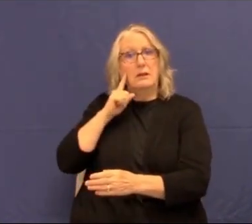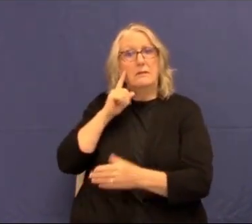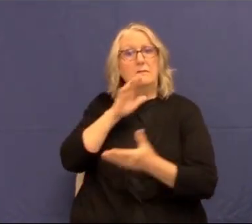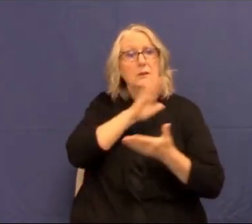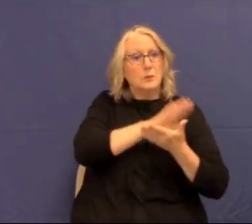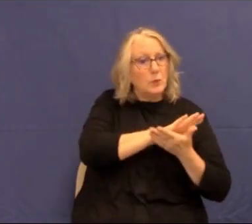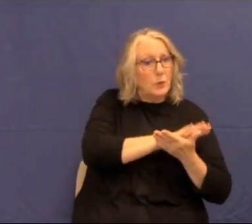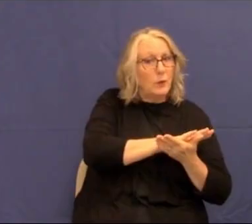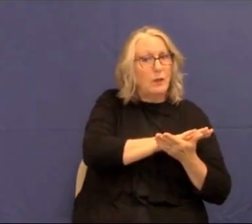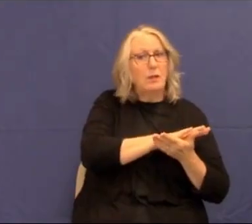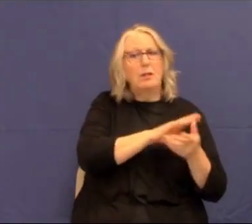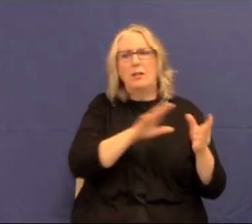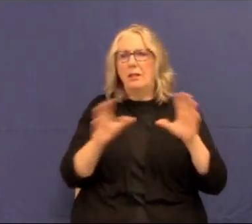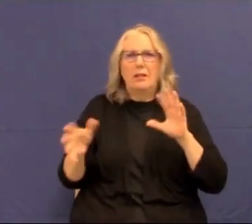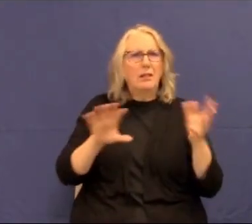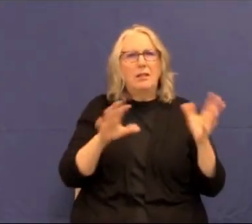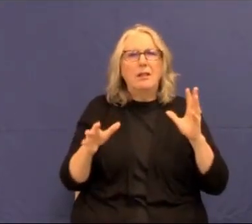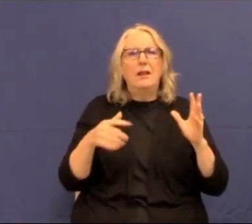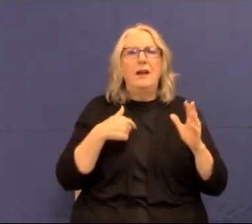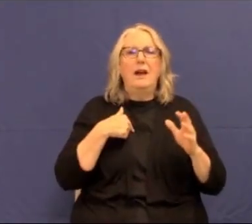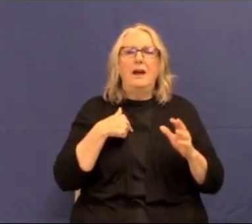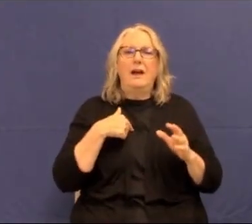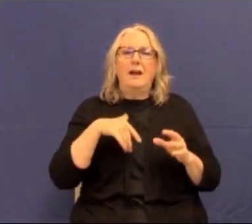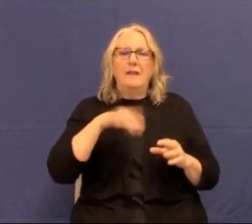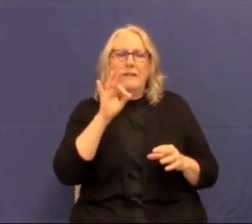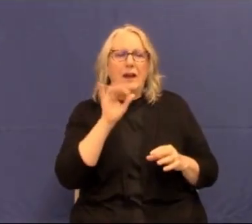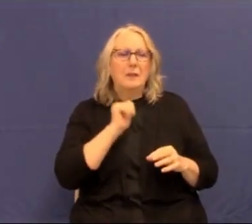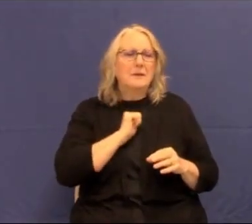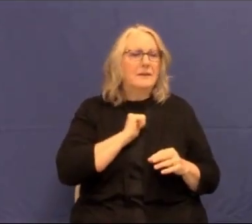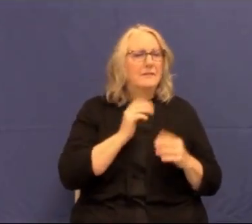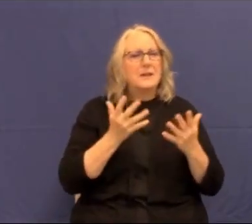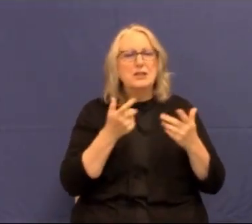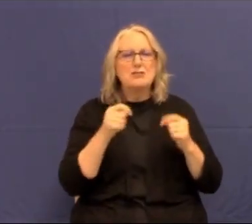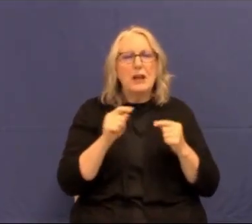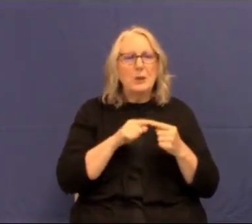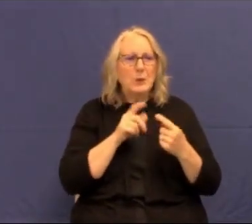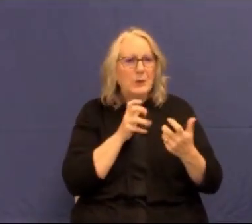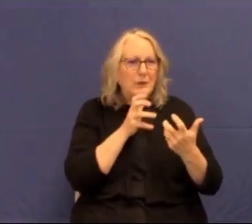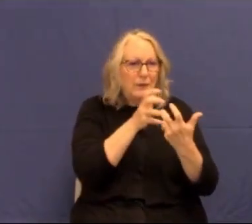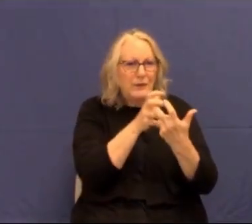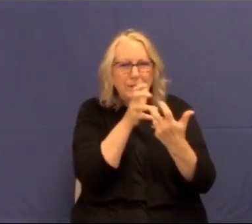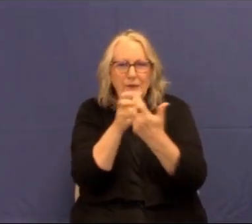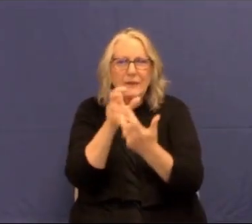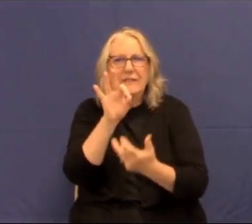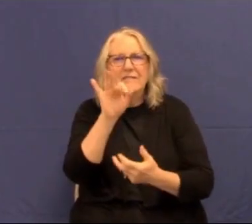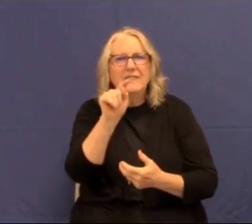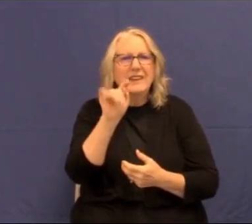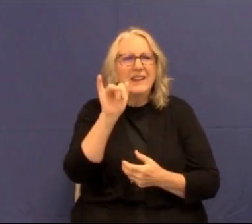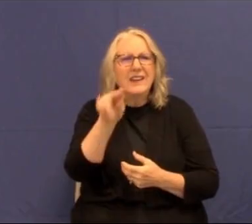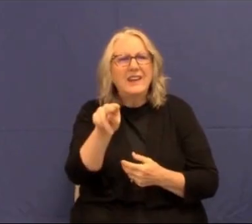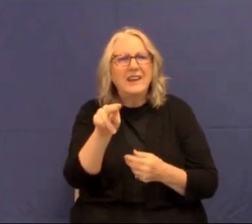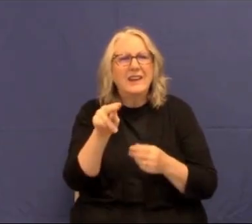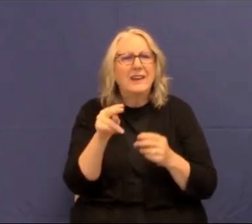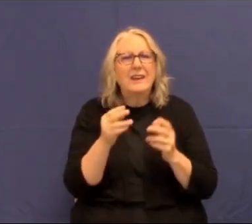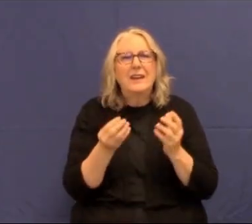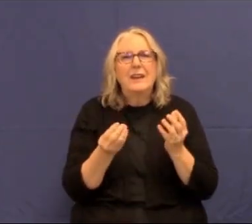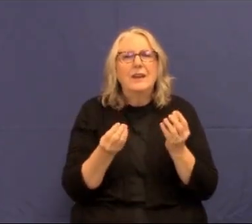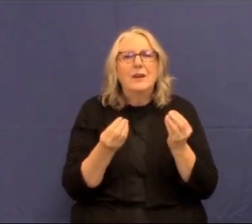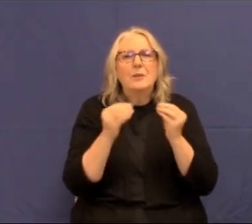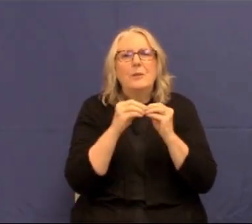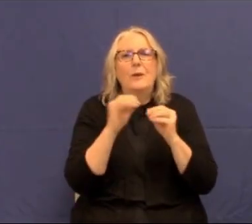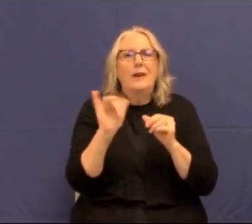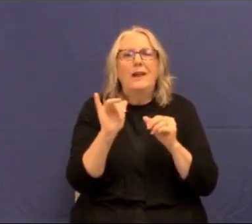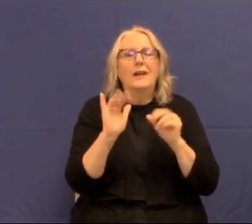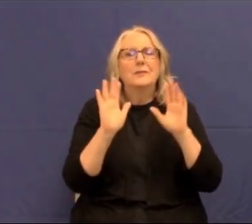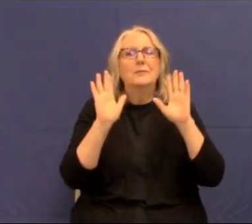deaf individual in school, I frequently found myself, trying to just, fit in, and just, I think it was more of